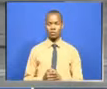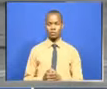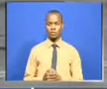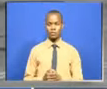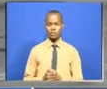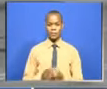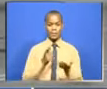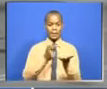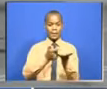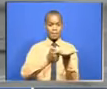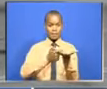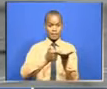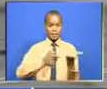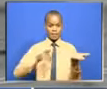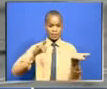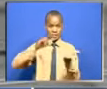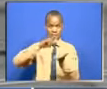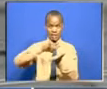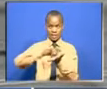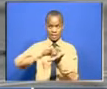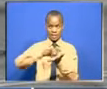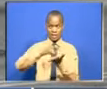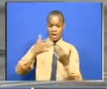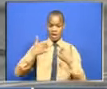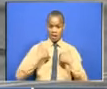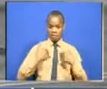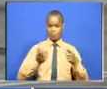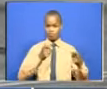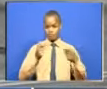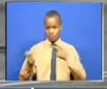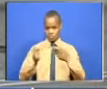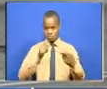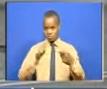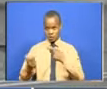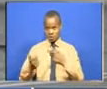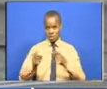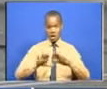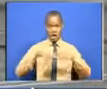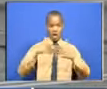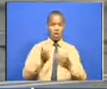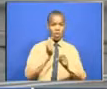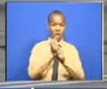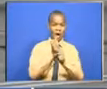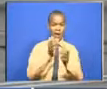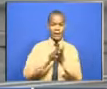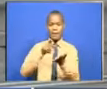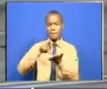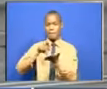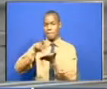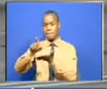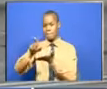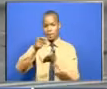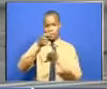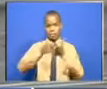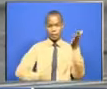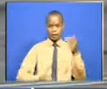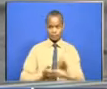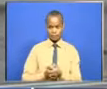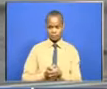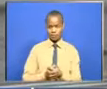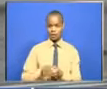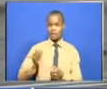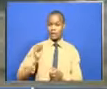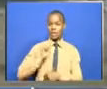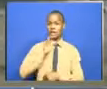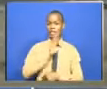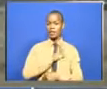British Airways has been embroiled in a bitter dispute with unions over redundancies and pay cuts. It is cutting 13,000 staff and